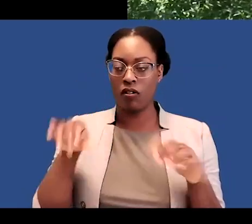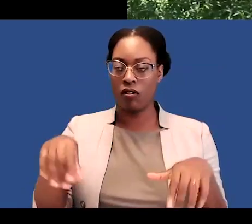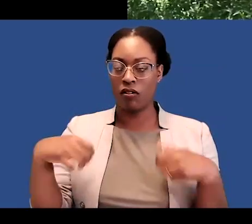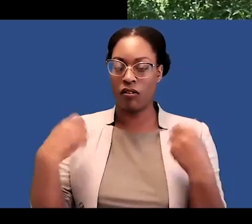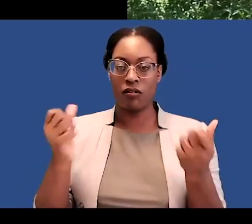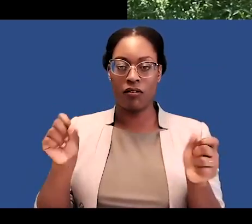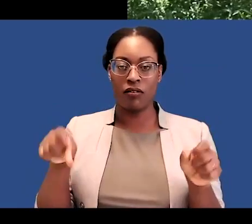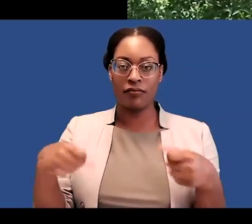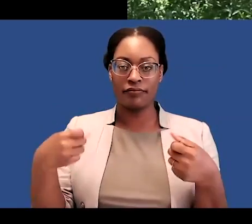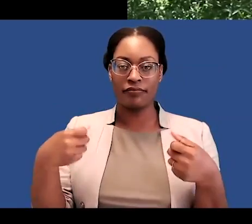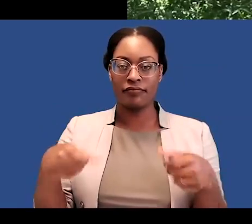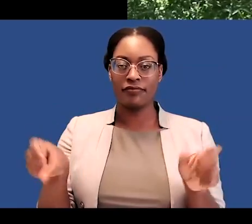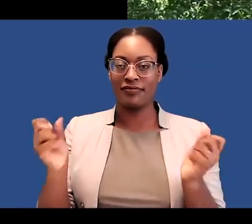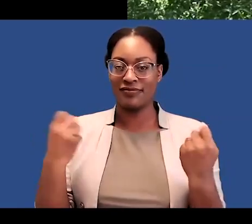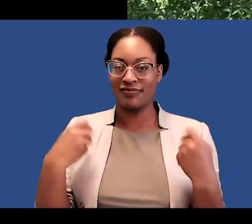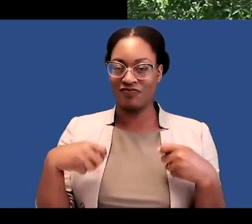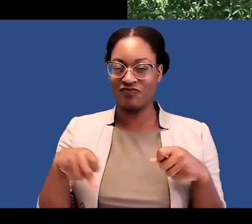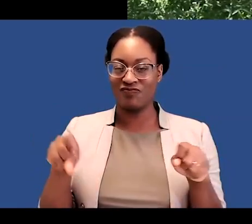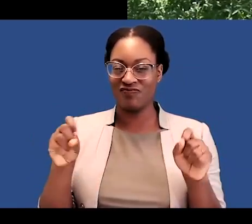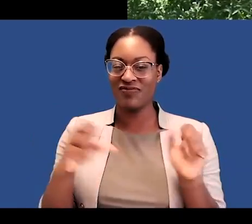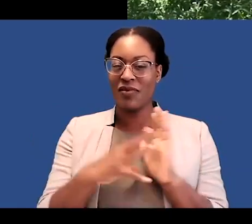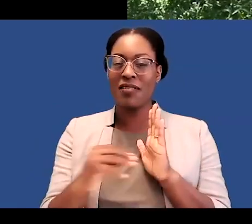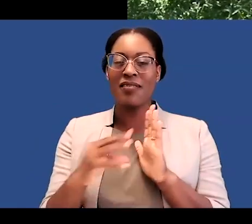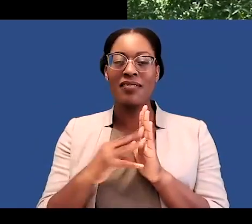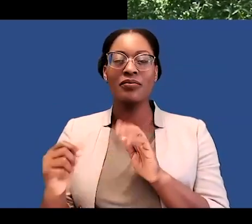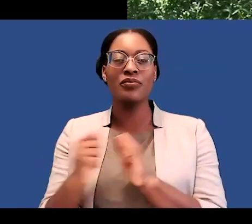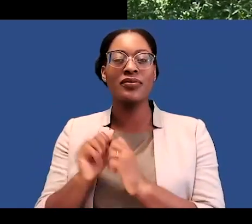rotate the feet in both directions,